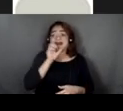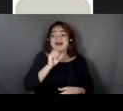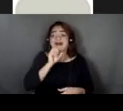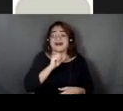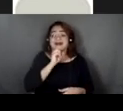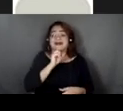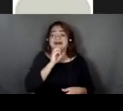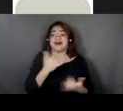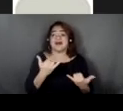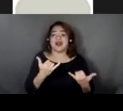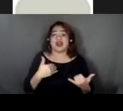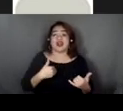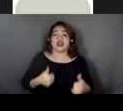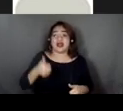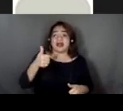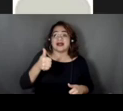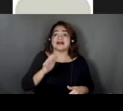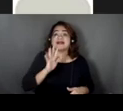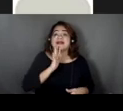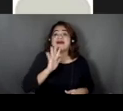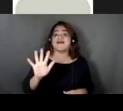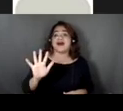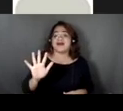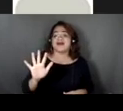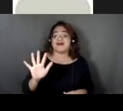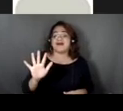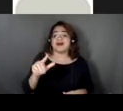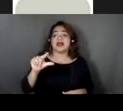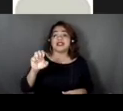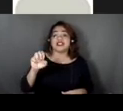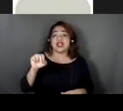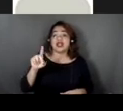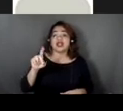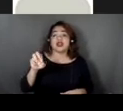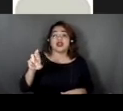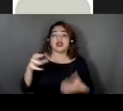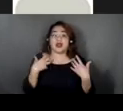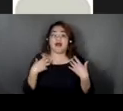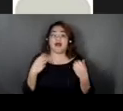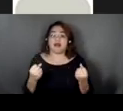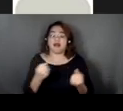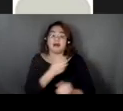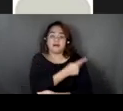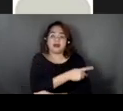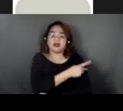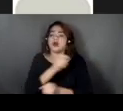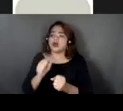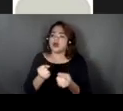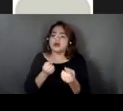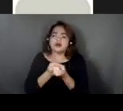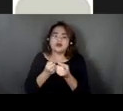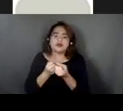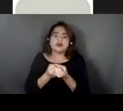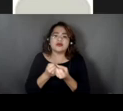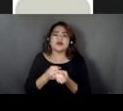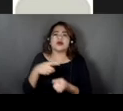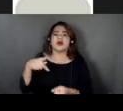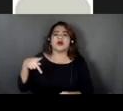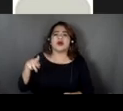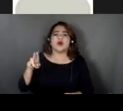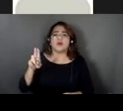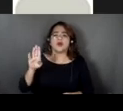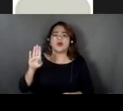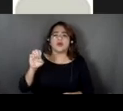health patient right now is 5. And we can, support them with pubertal suppression if and when